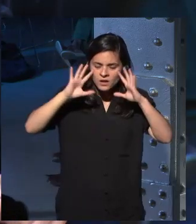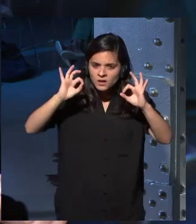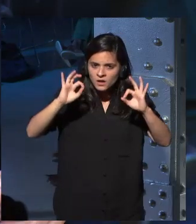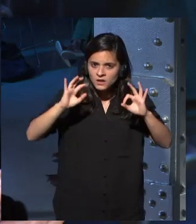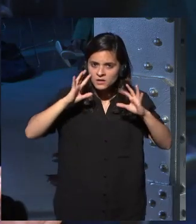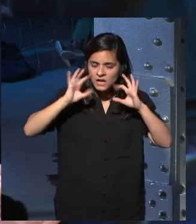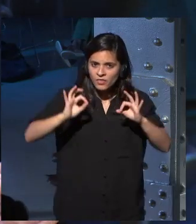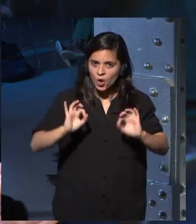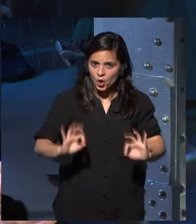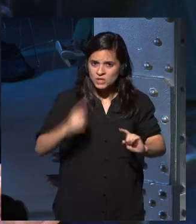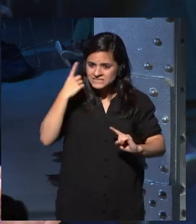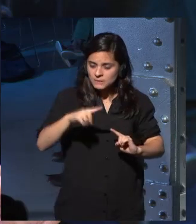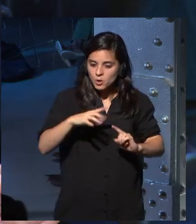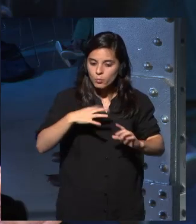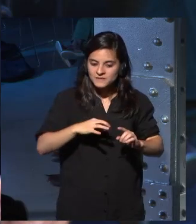time.